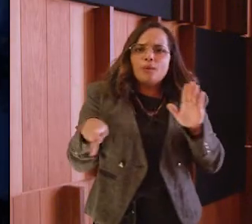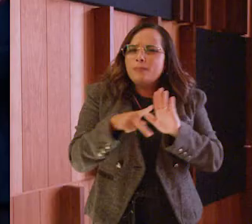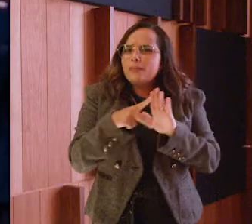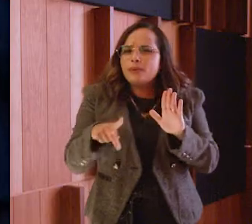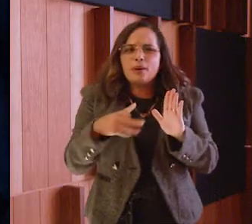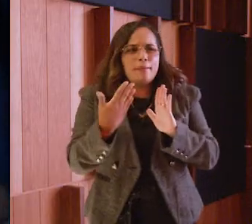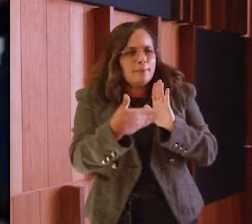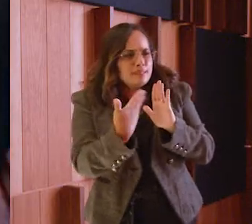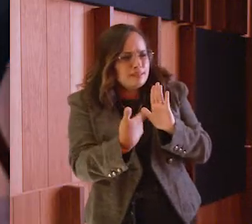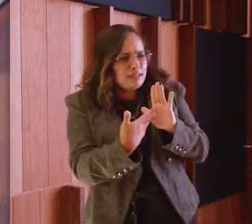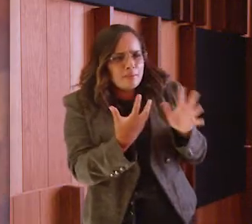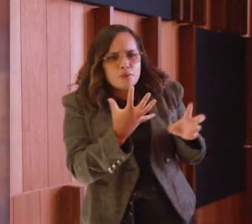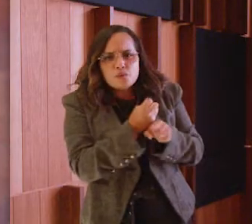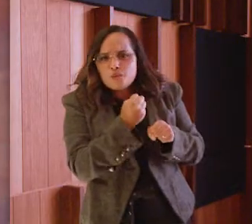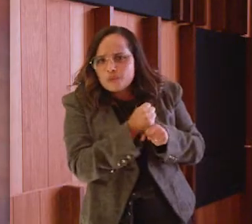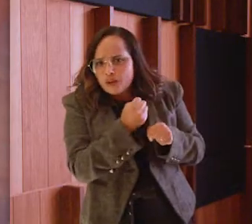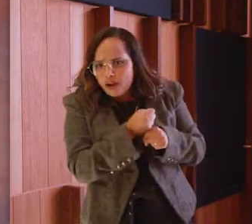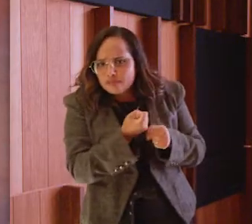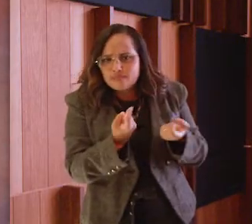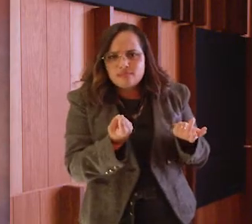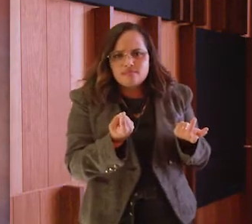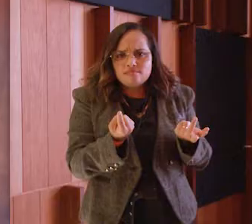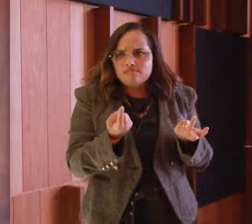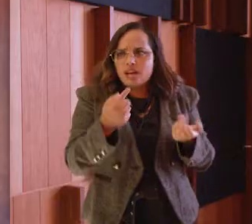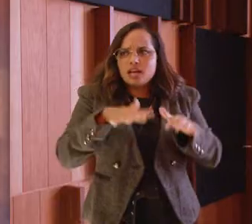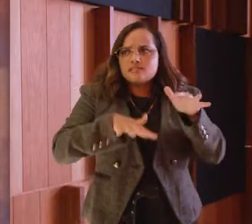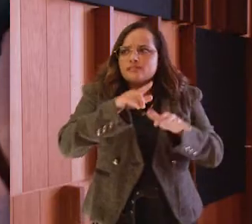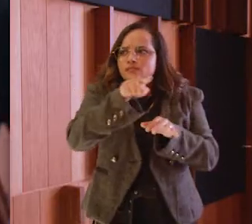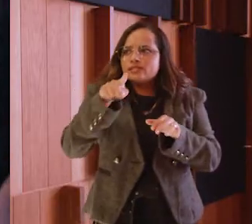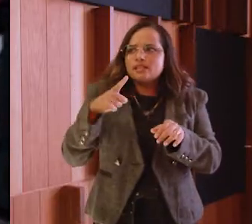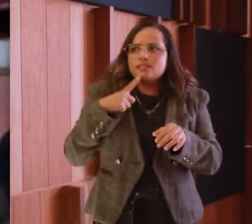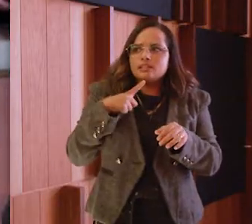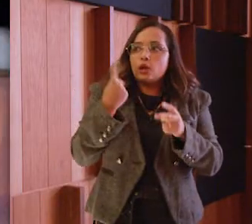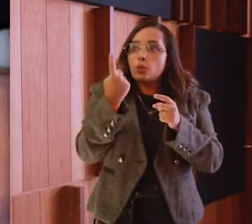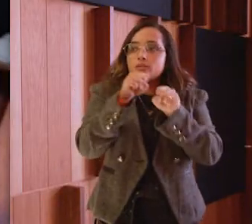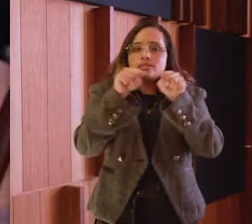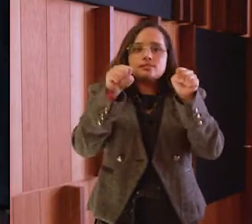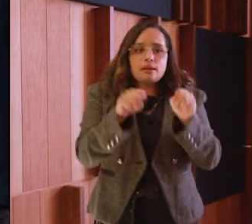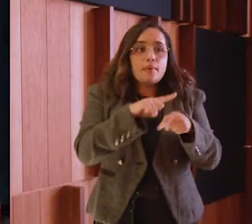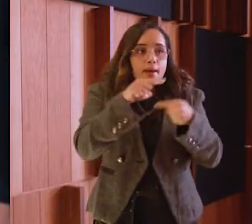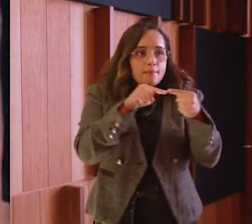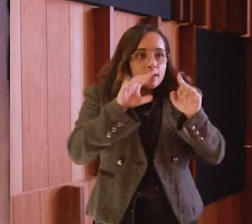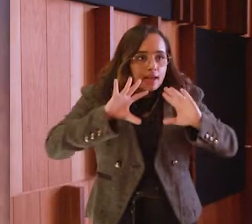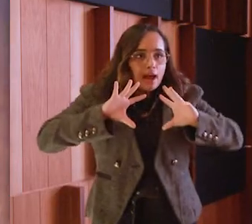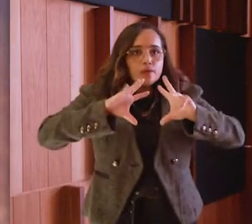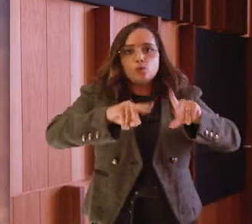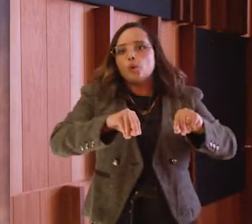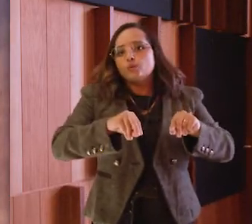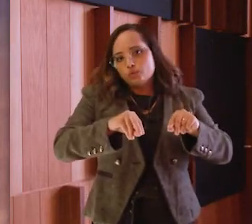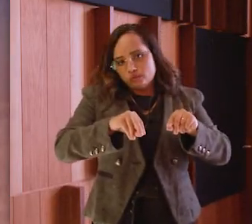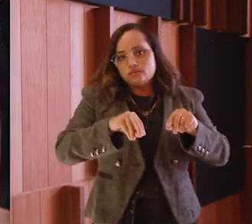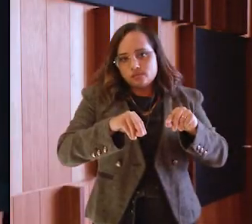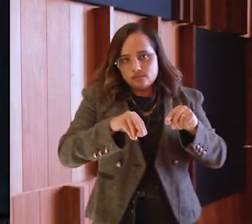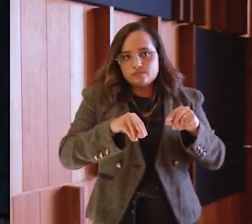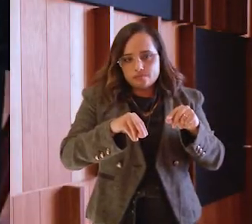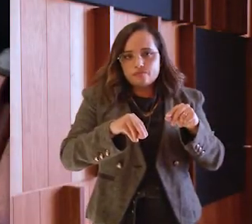you will apply to all of the jurisdictions where you do business to be able to do this calculation.